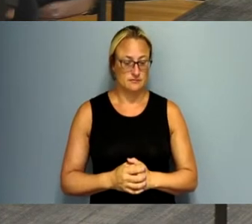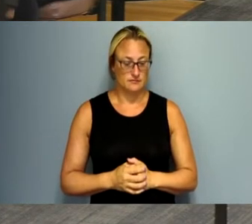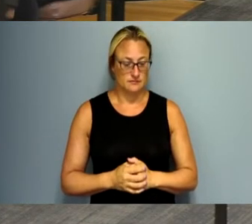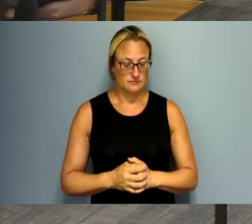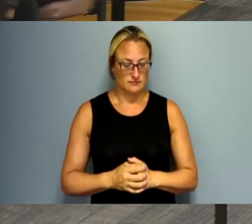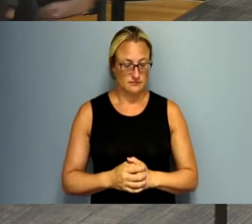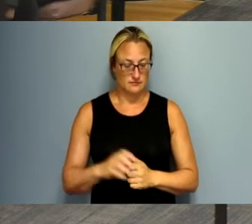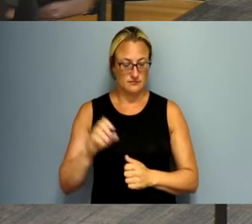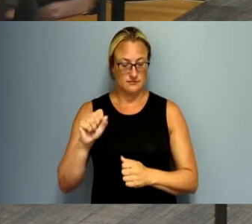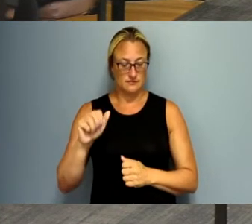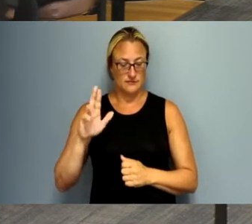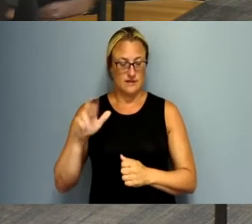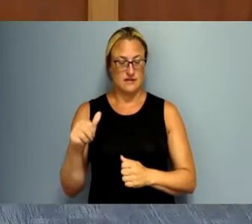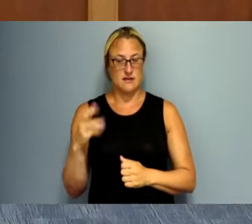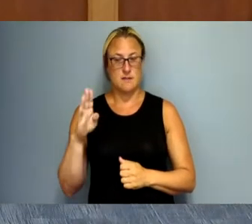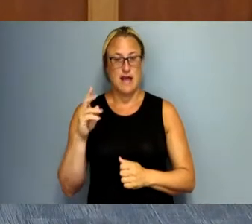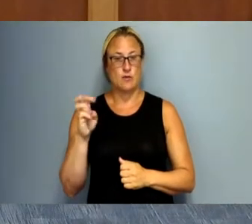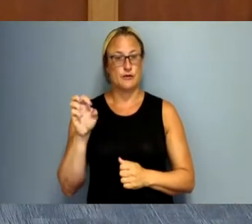Sarah Bauer.